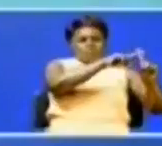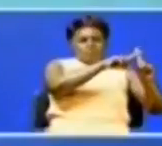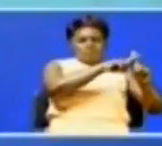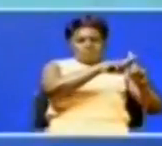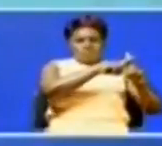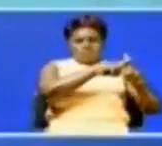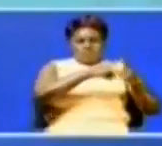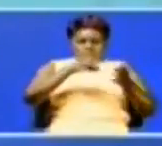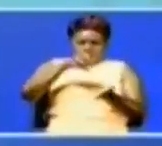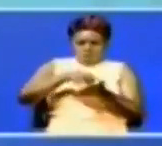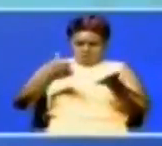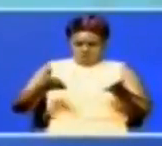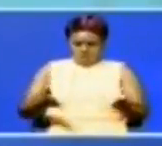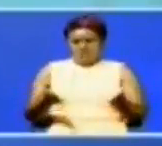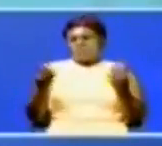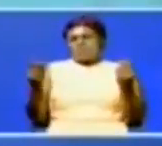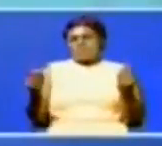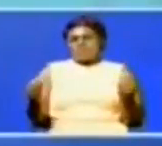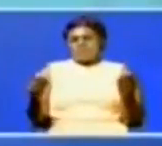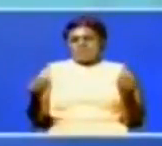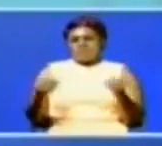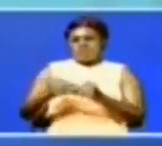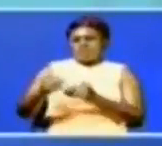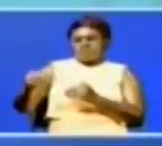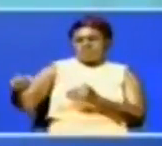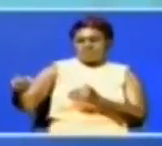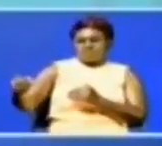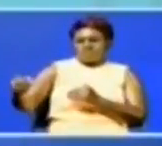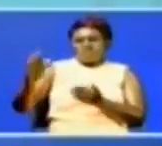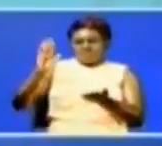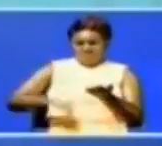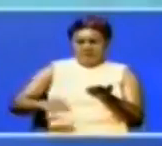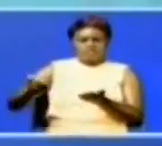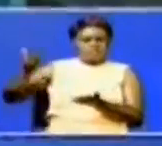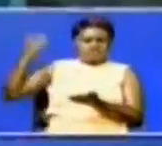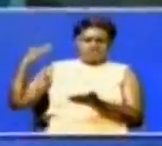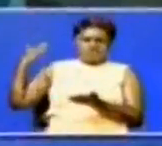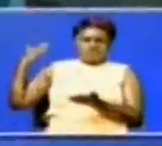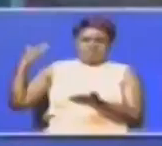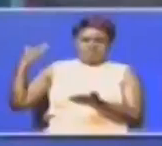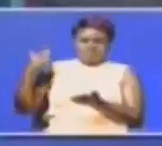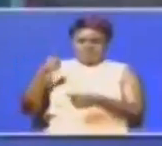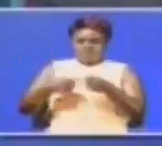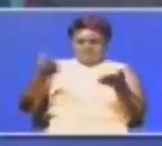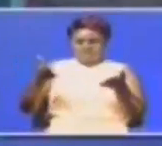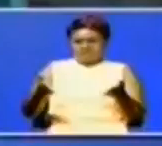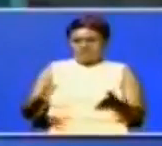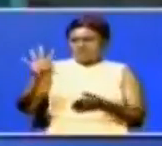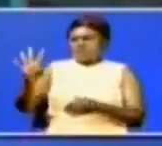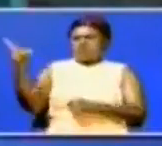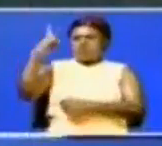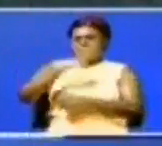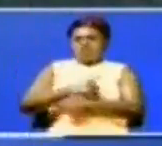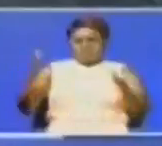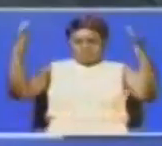where we are, it is easier to go forward than to go backwards. With this year's four-day conference